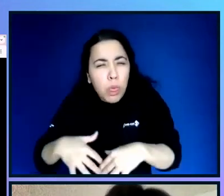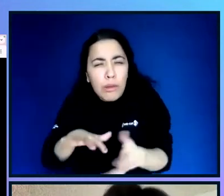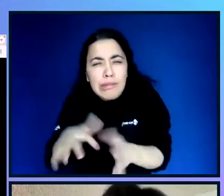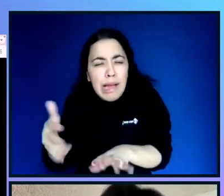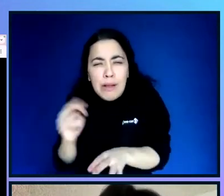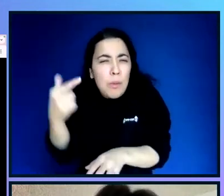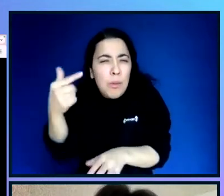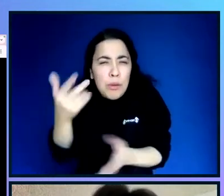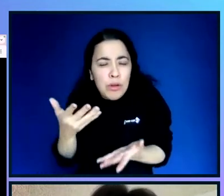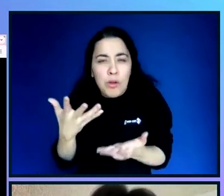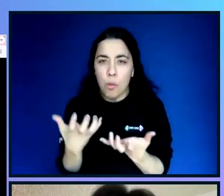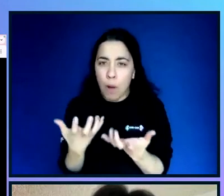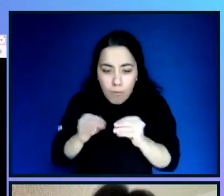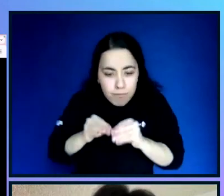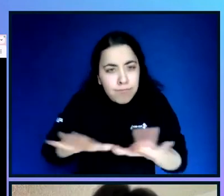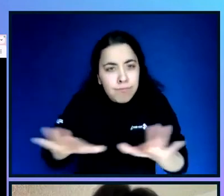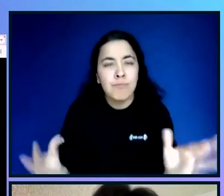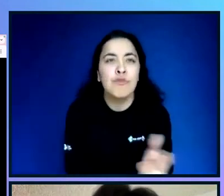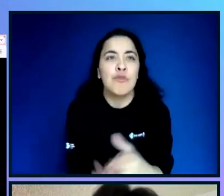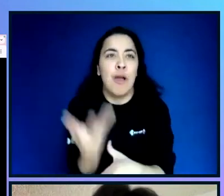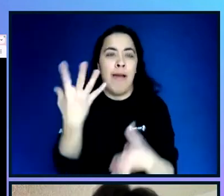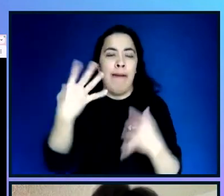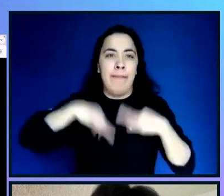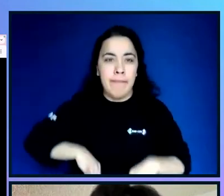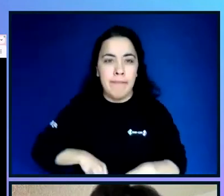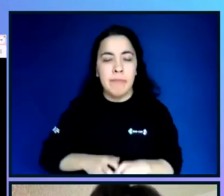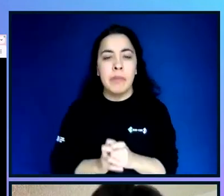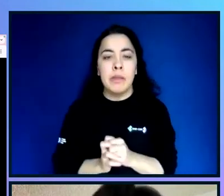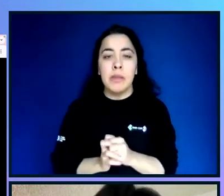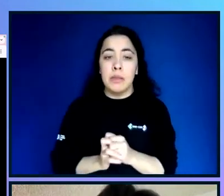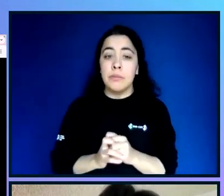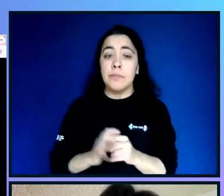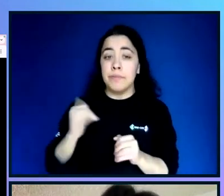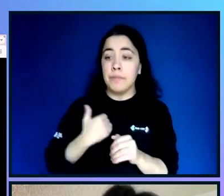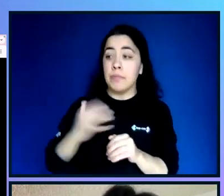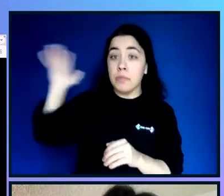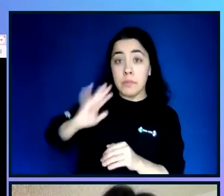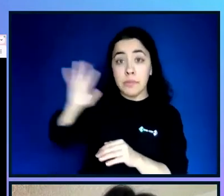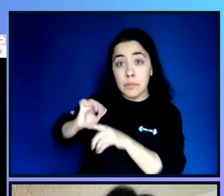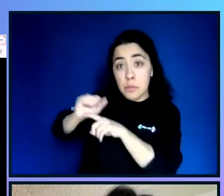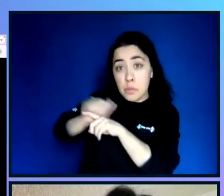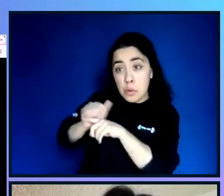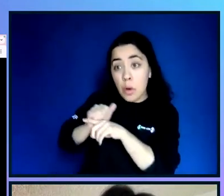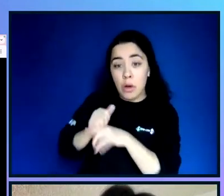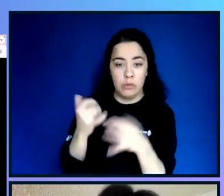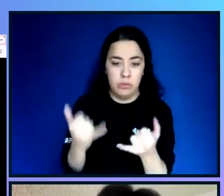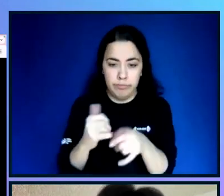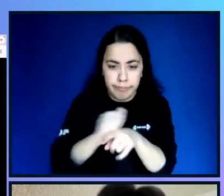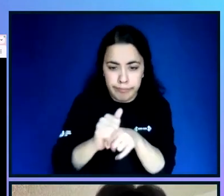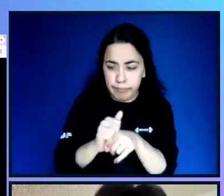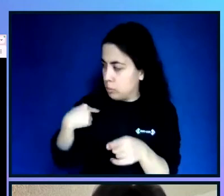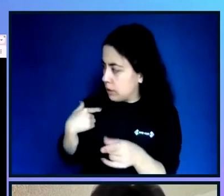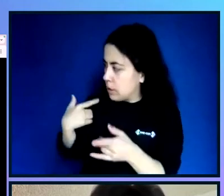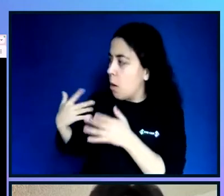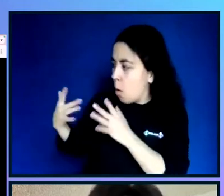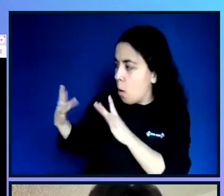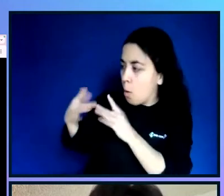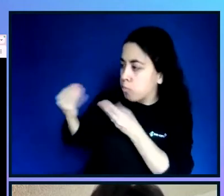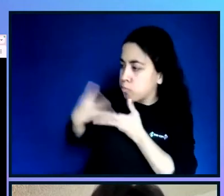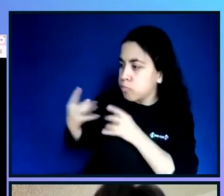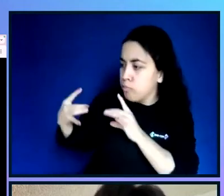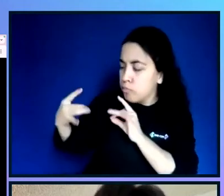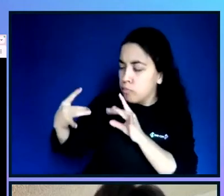was reviewed by champions and bootcamp cohorts. By working with past participants, we could not only keep up with our value